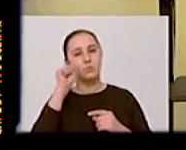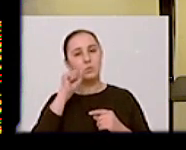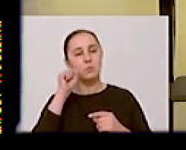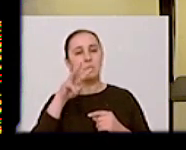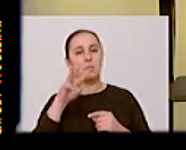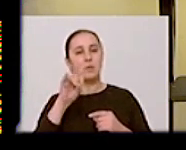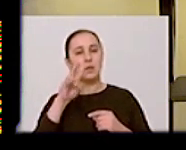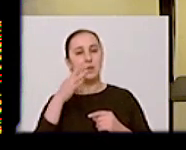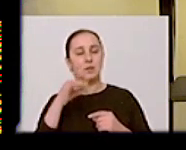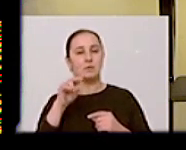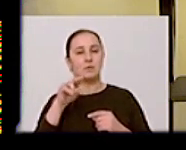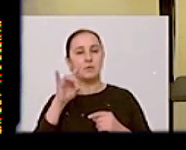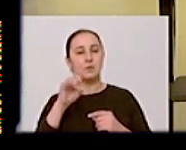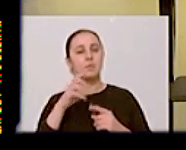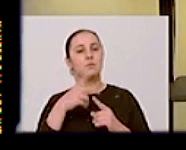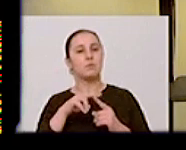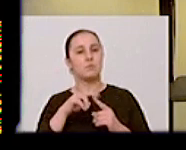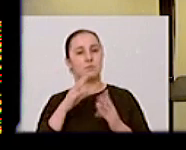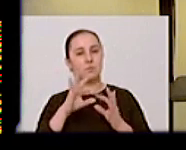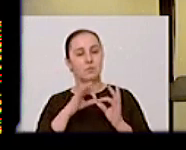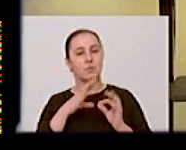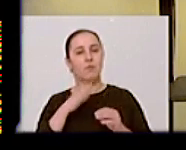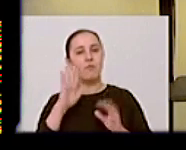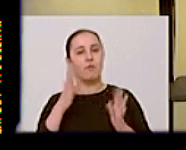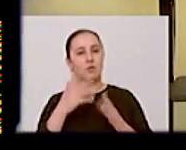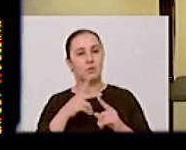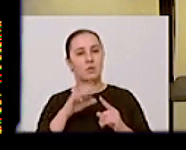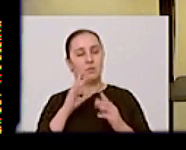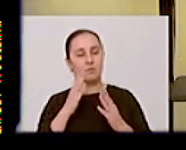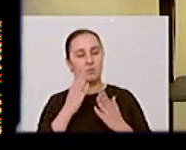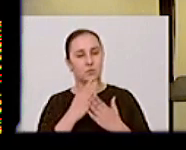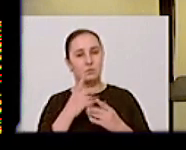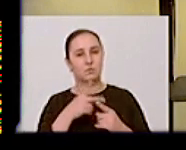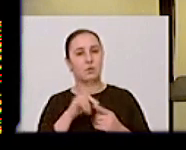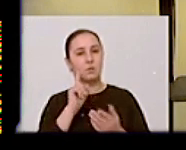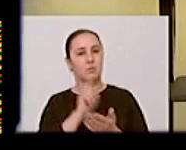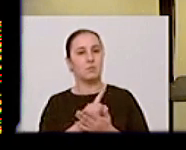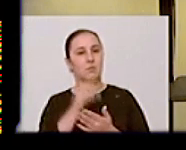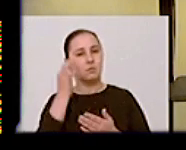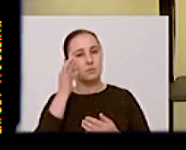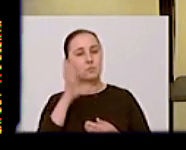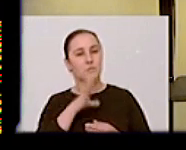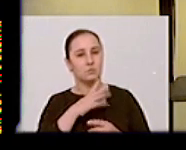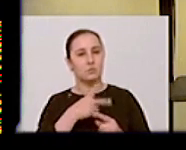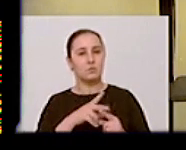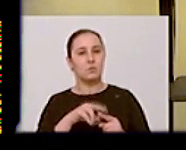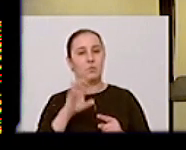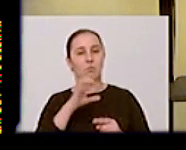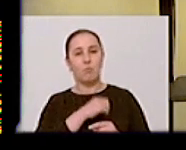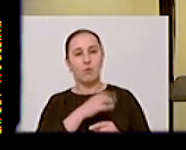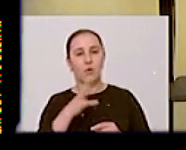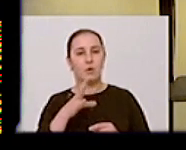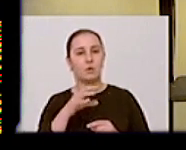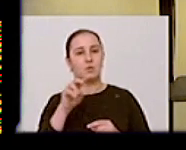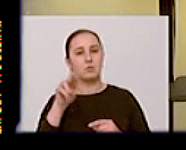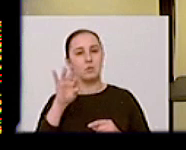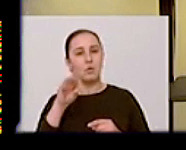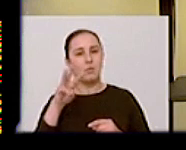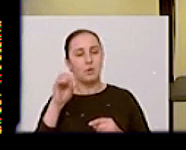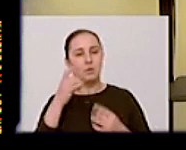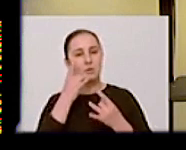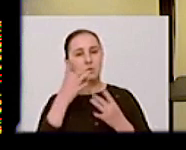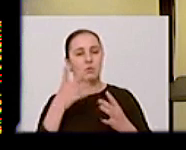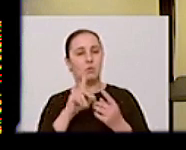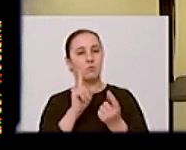deb e'tirof etgan edik. Voqealar rivoji esa albatta yodingizda bo'lishi kerak. Boy, Domla,